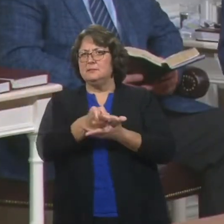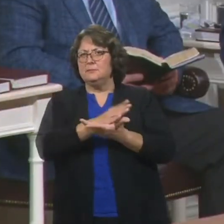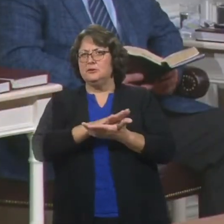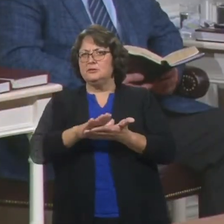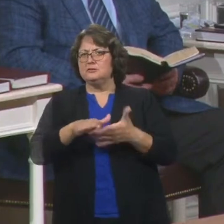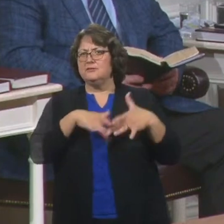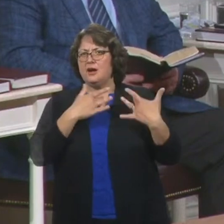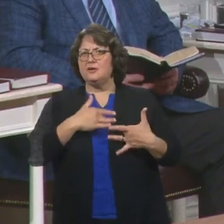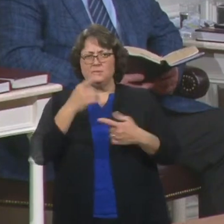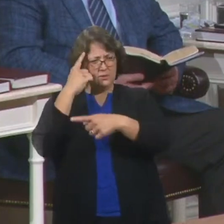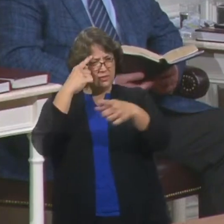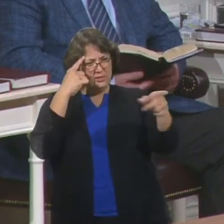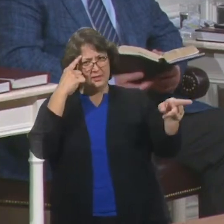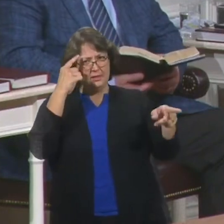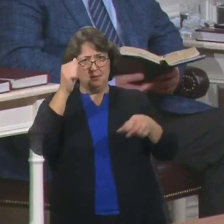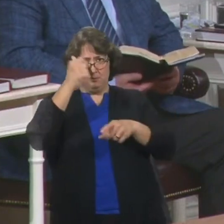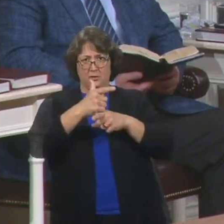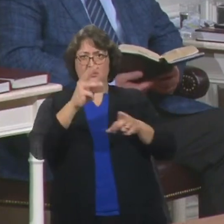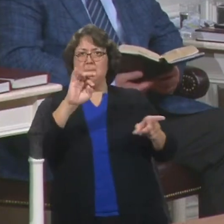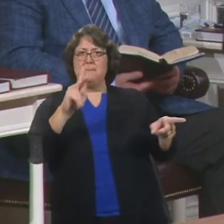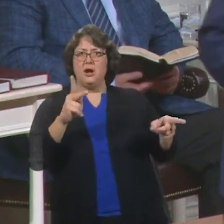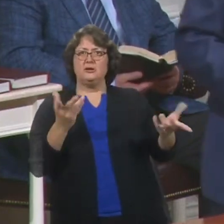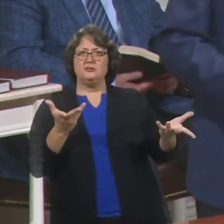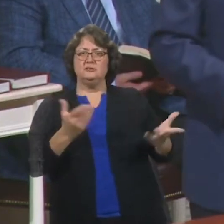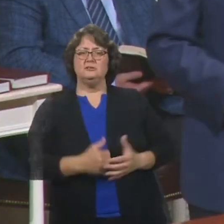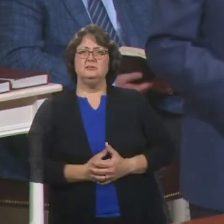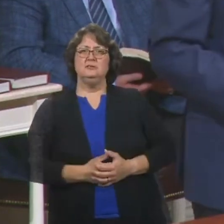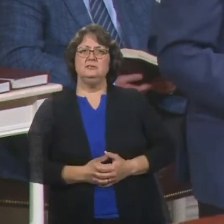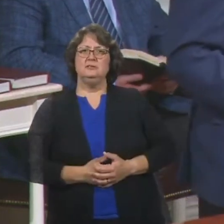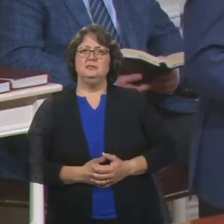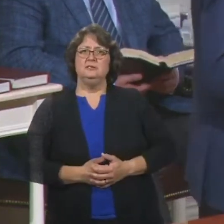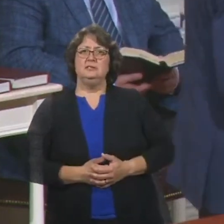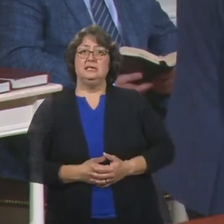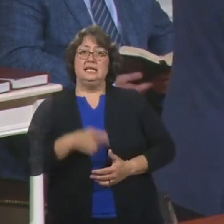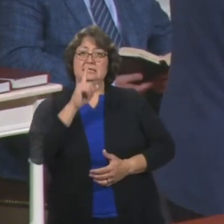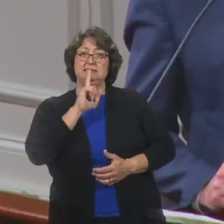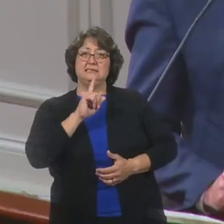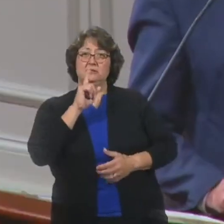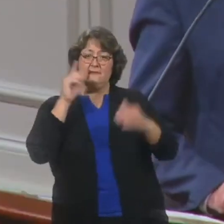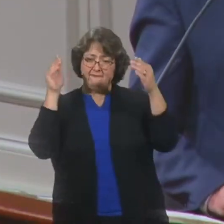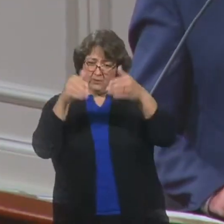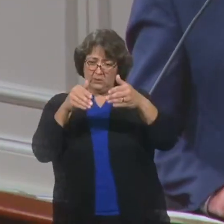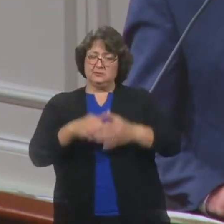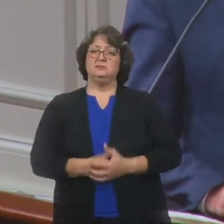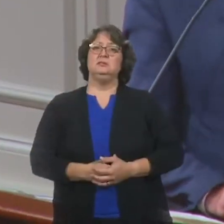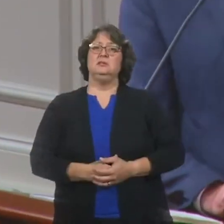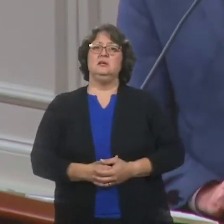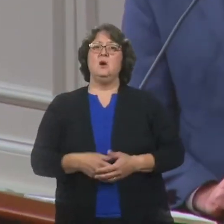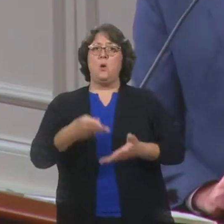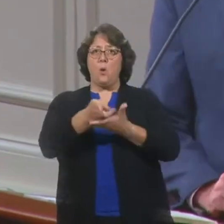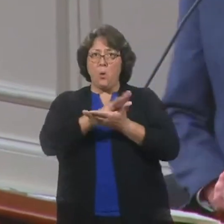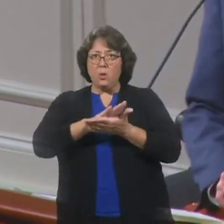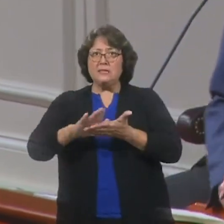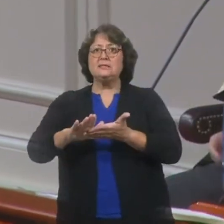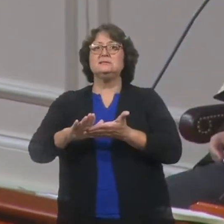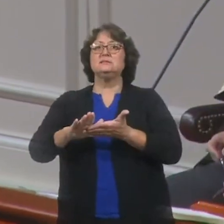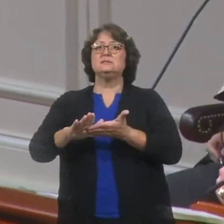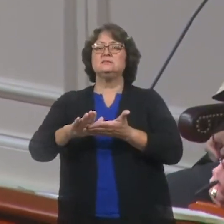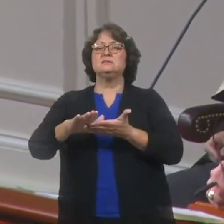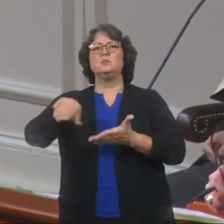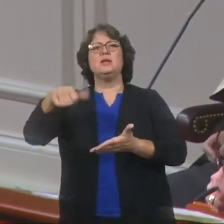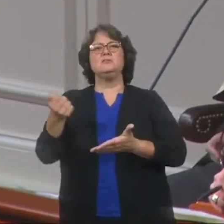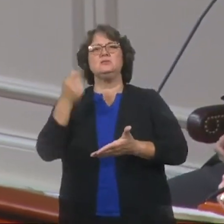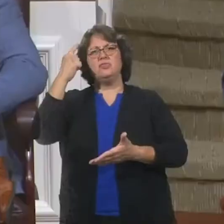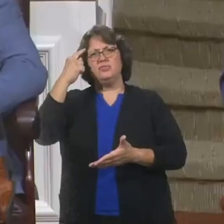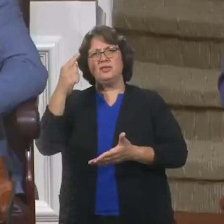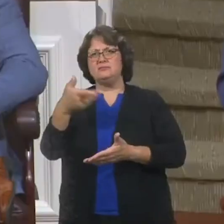I'm on the platform here, Brother Mark. What are you thinking about? A single focus. Good. Holiness. Yeah. Anybody else have a